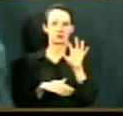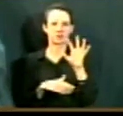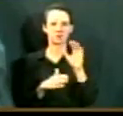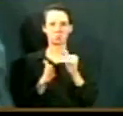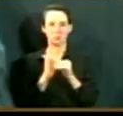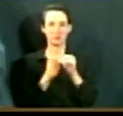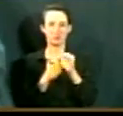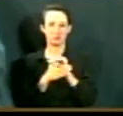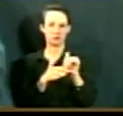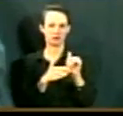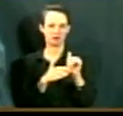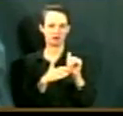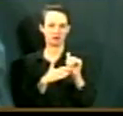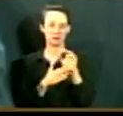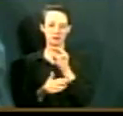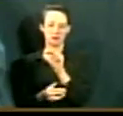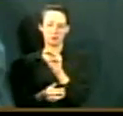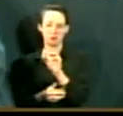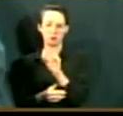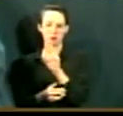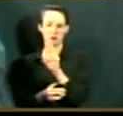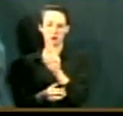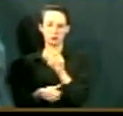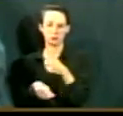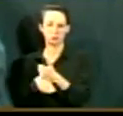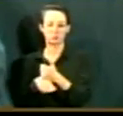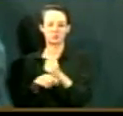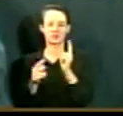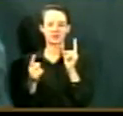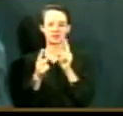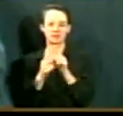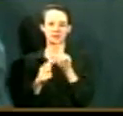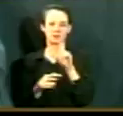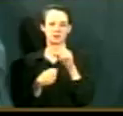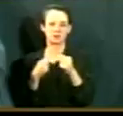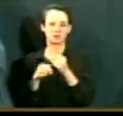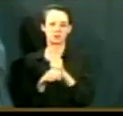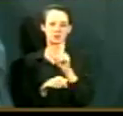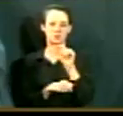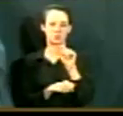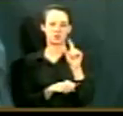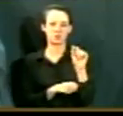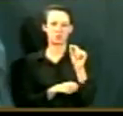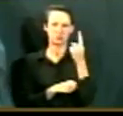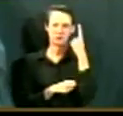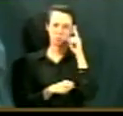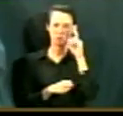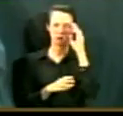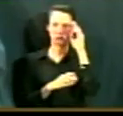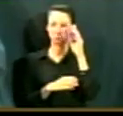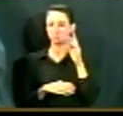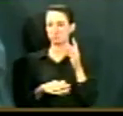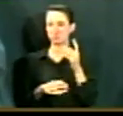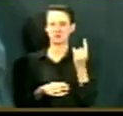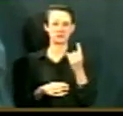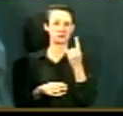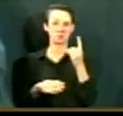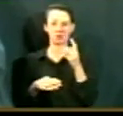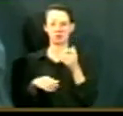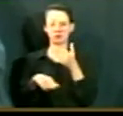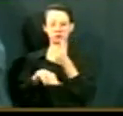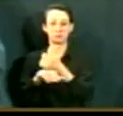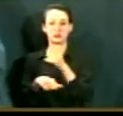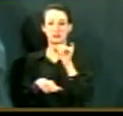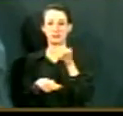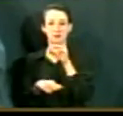have our MOU in place till 2020. To come up with that percentage, what are we going to